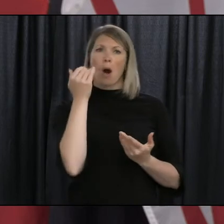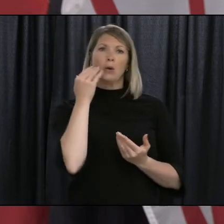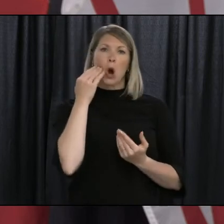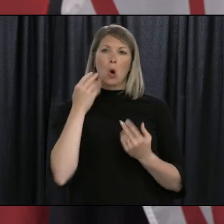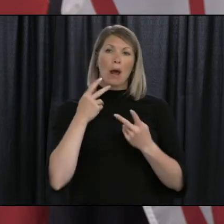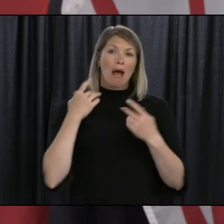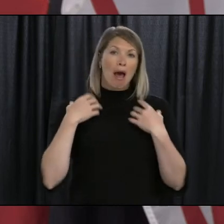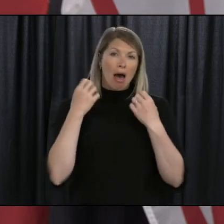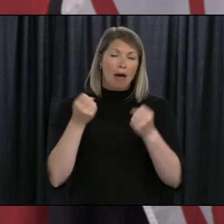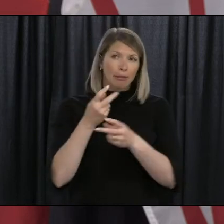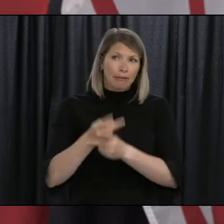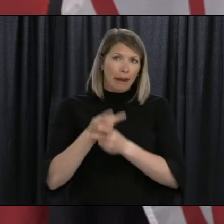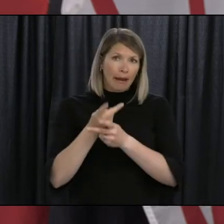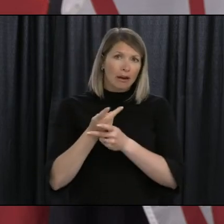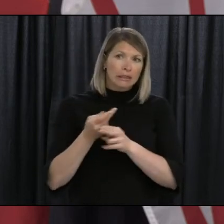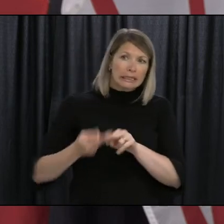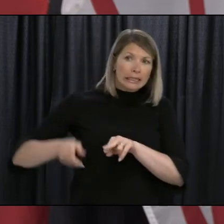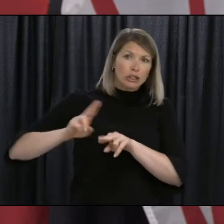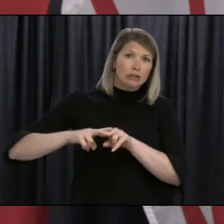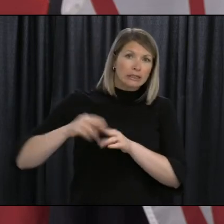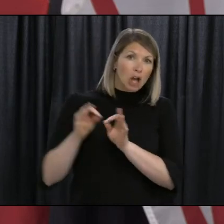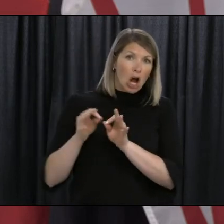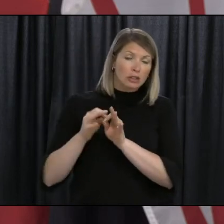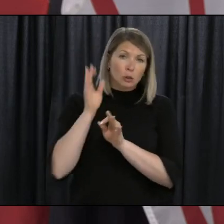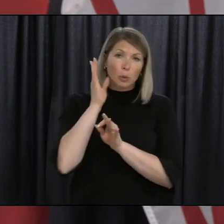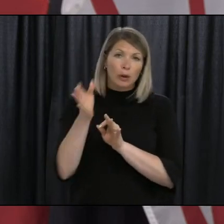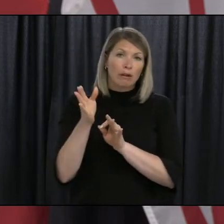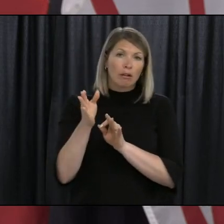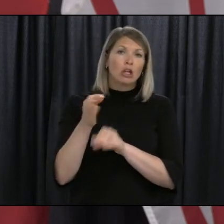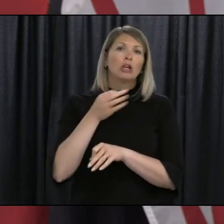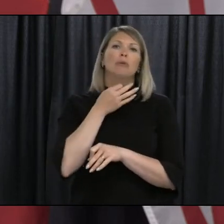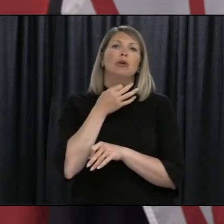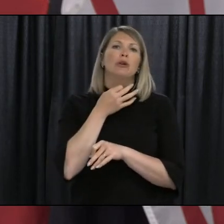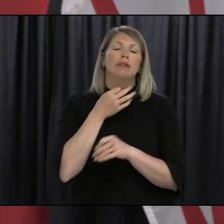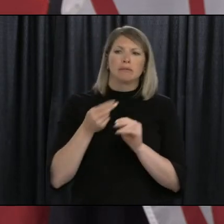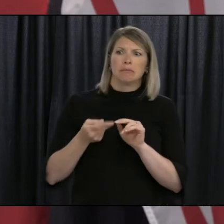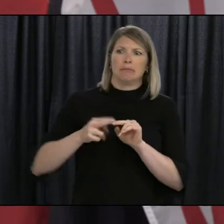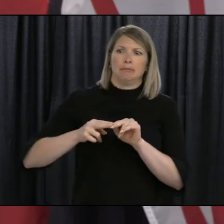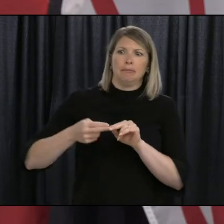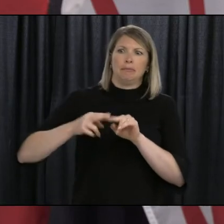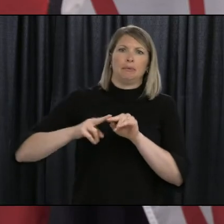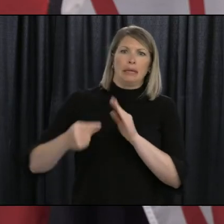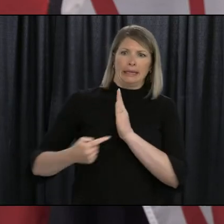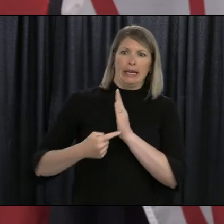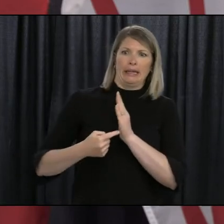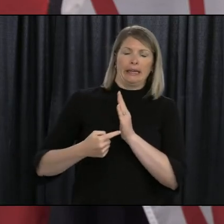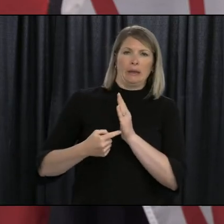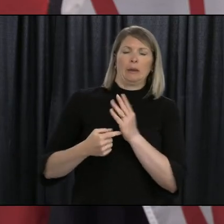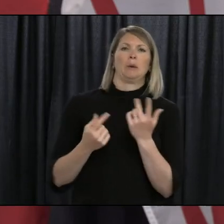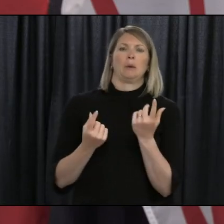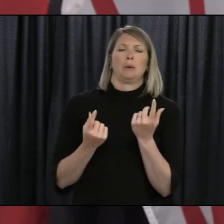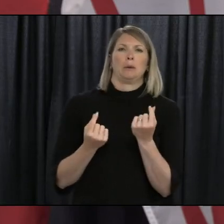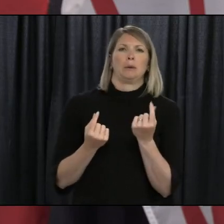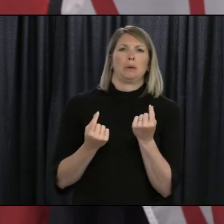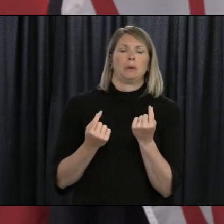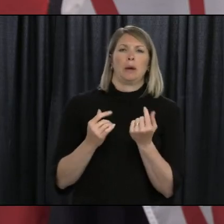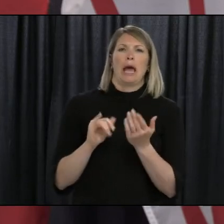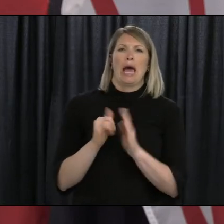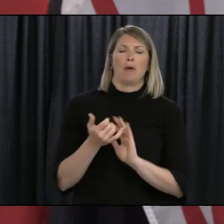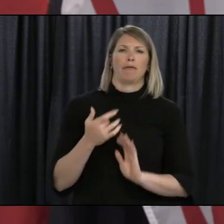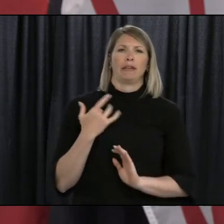how worried are you that debt servicing continues to take up ever more and more of the amount of money that you have to work with? It